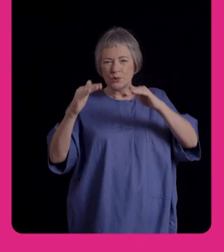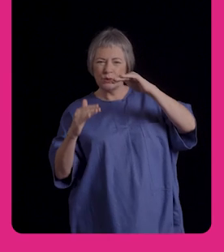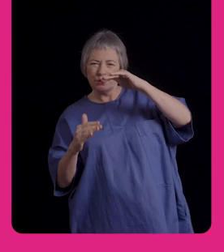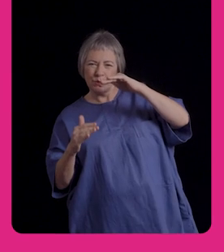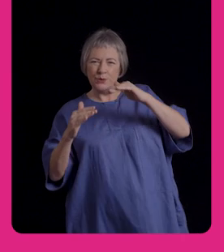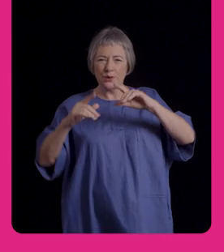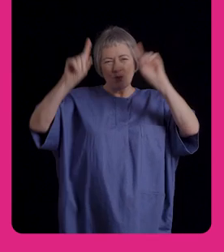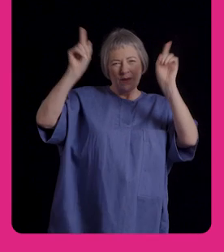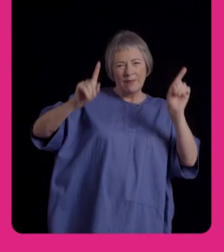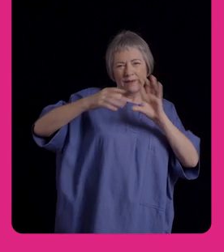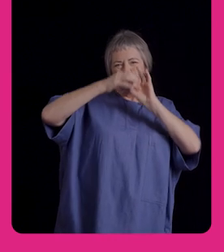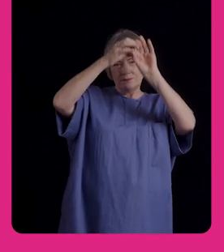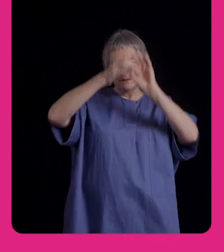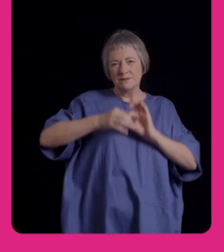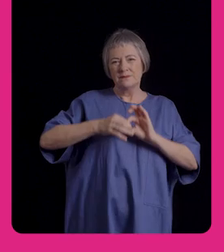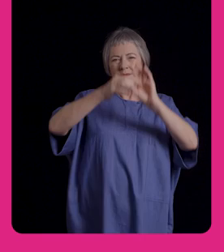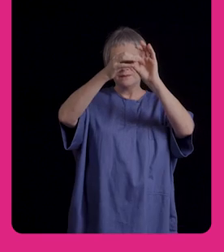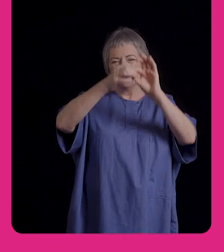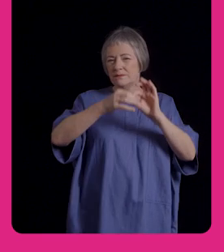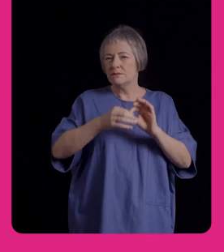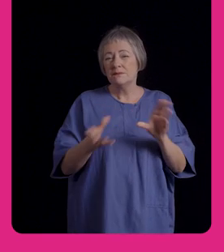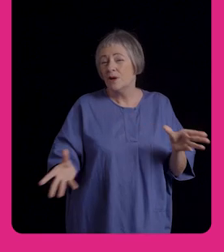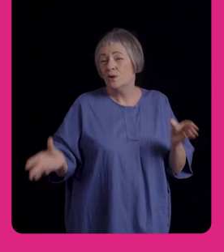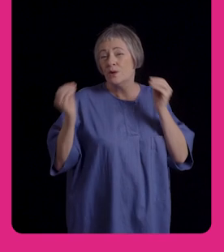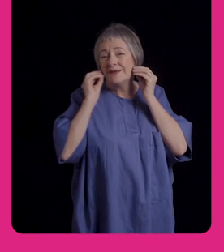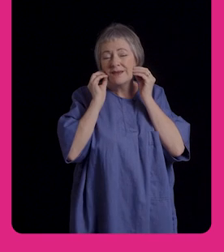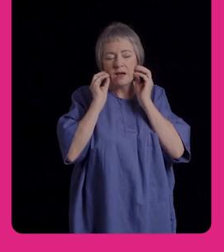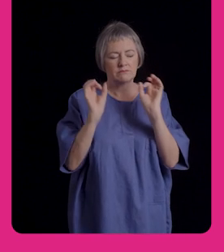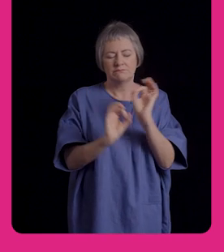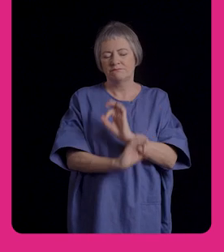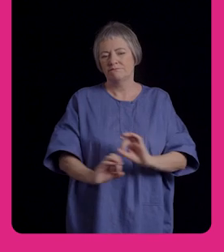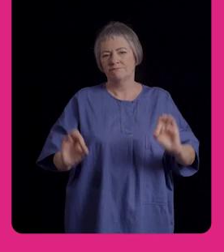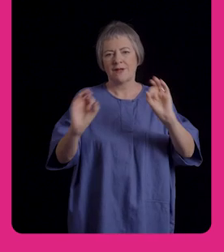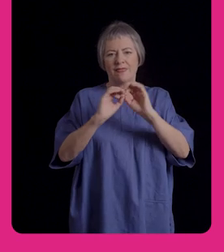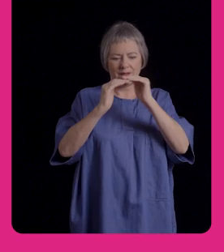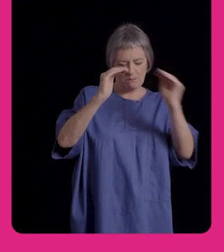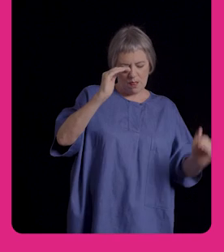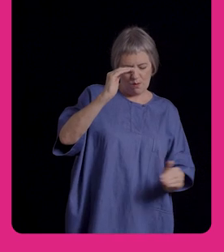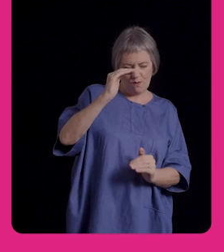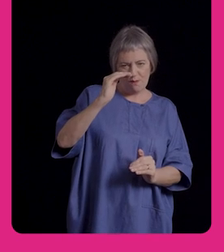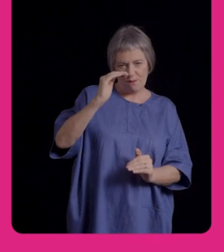is like blowing through. But yeah, you don't hear anything down here.